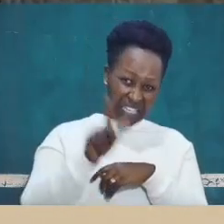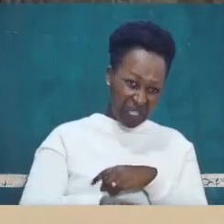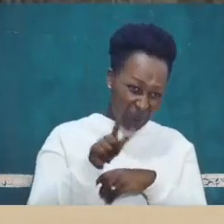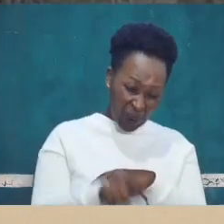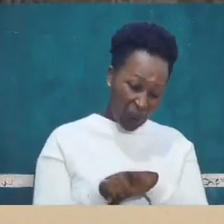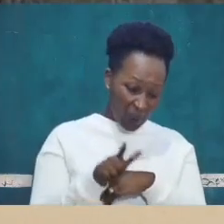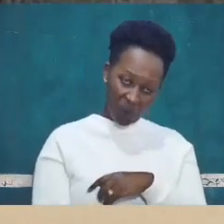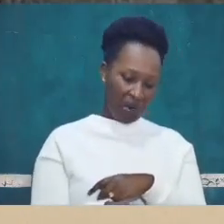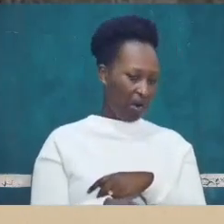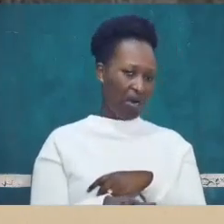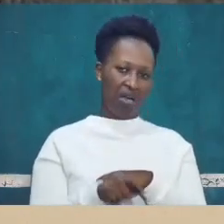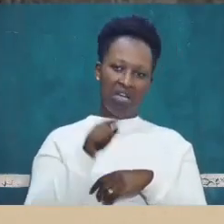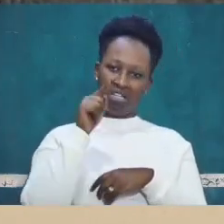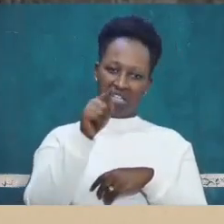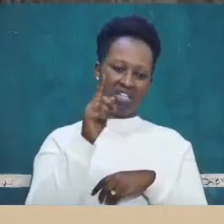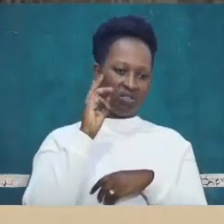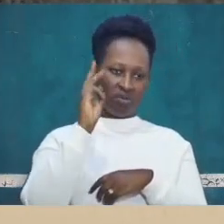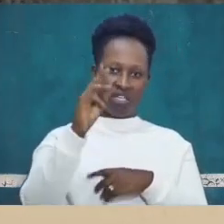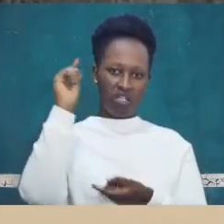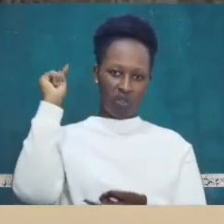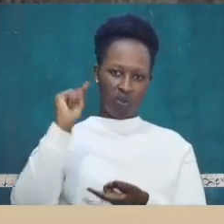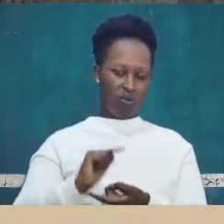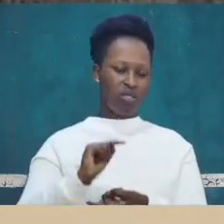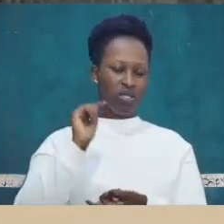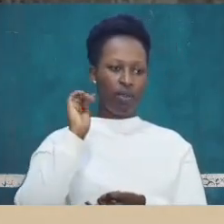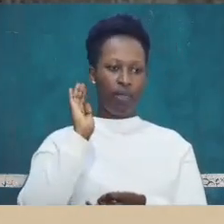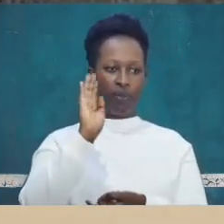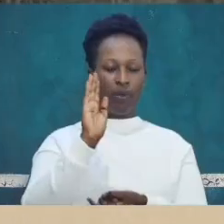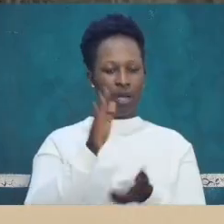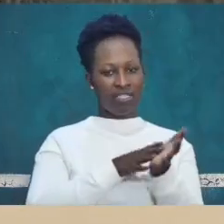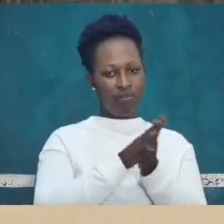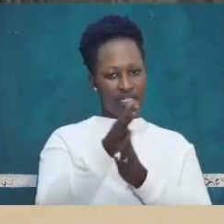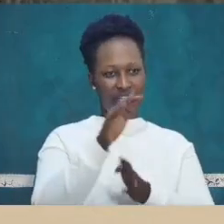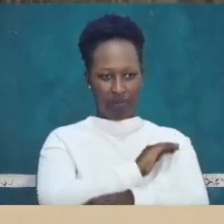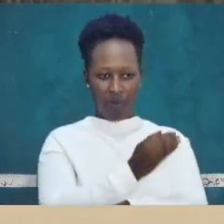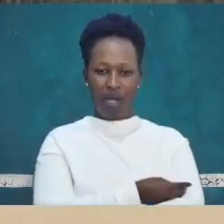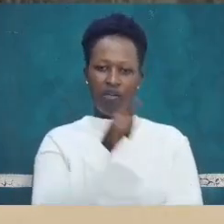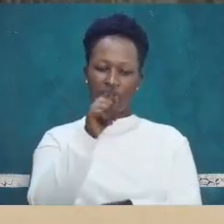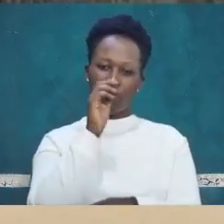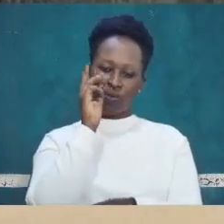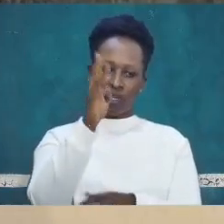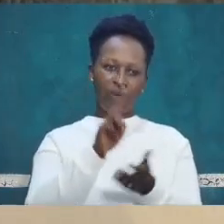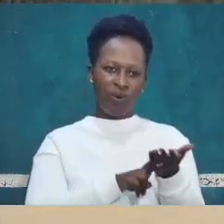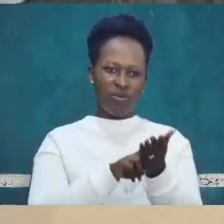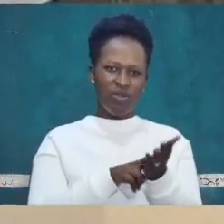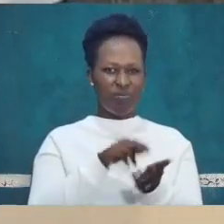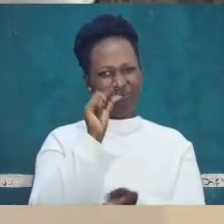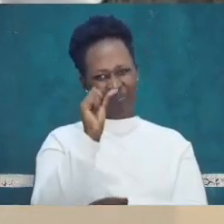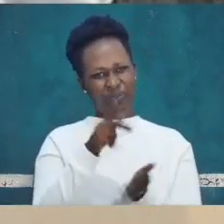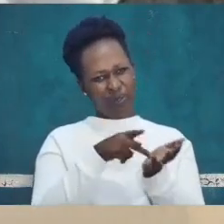then that will cut down, that will reduce your spending power. You will consume less.